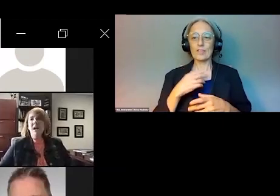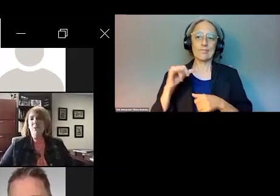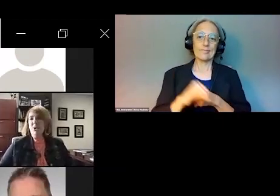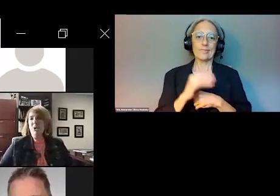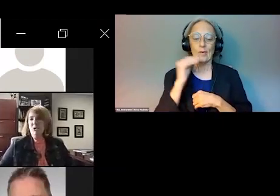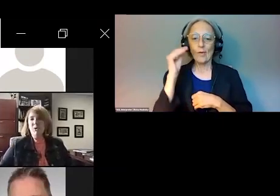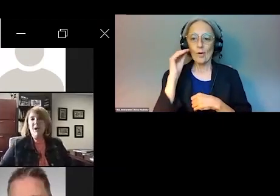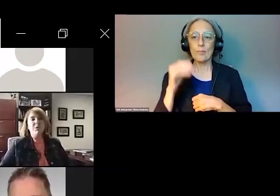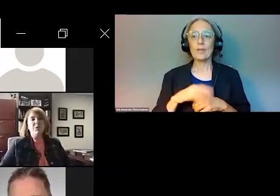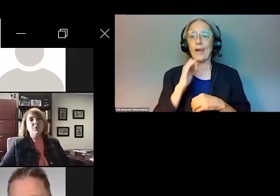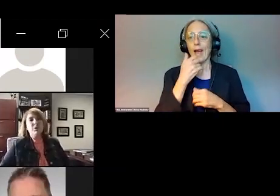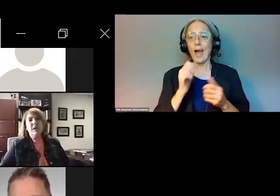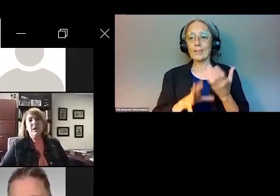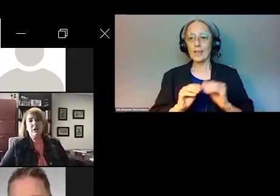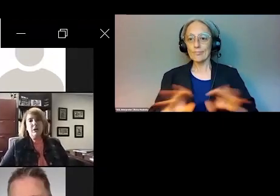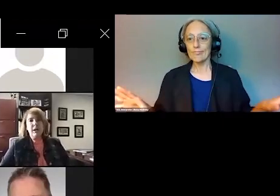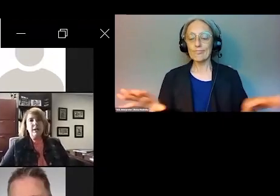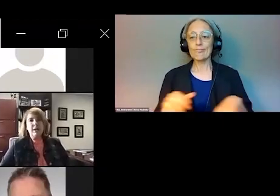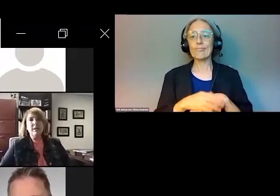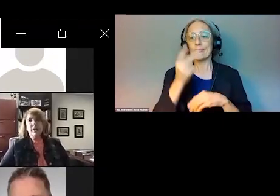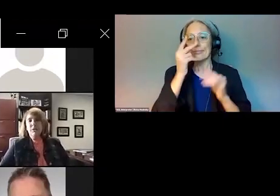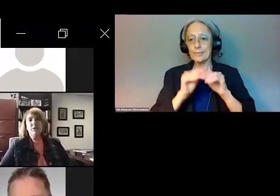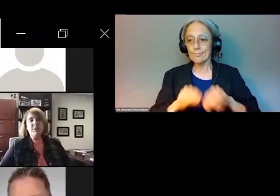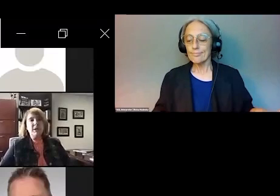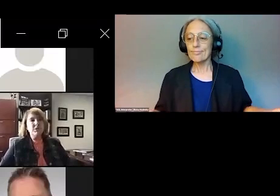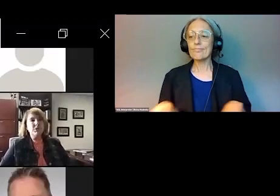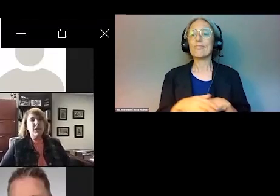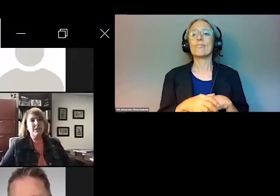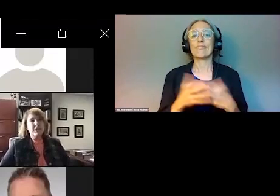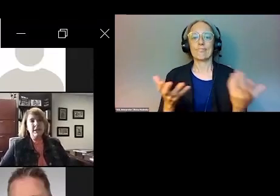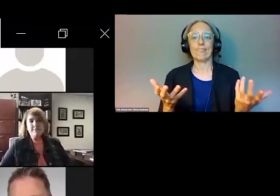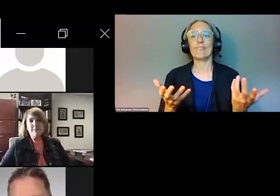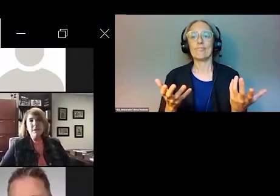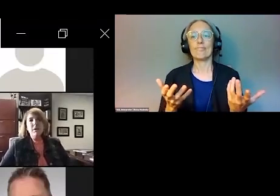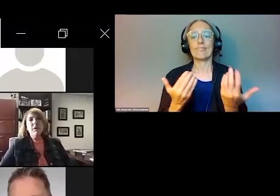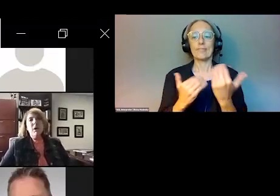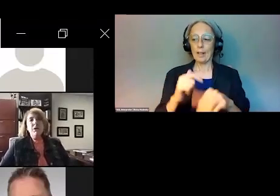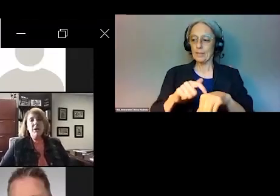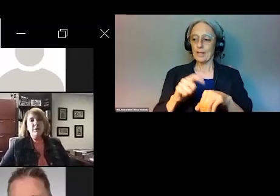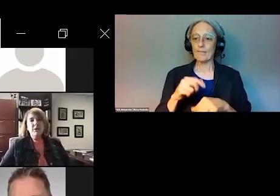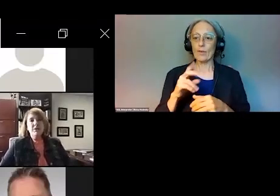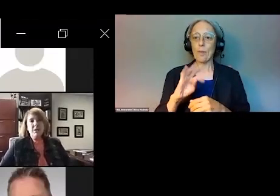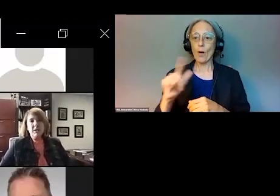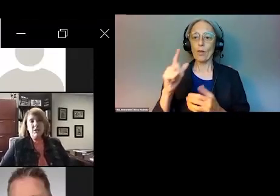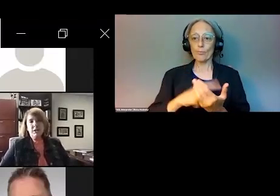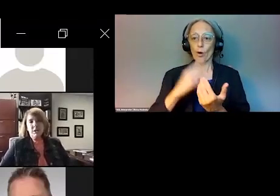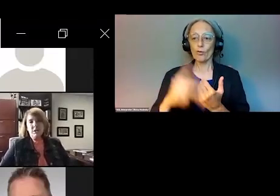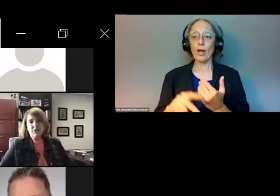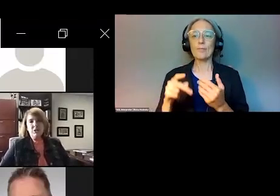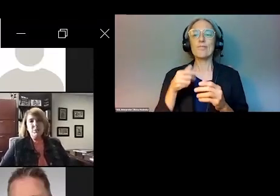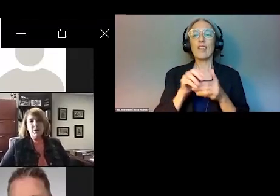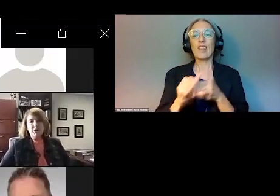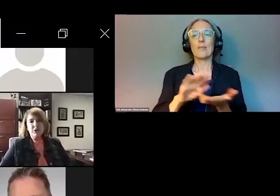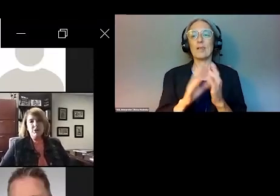incontinence, having to time when you do your bowel program really can create a risk for being socially isolated. Also, the high risk of